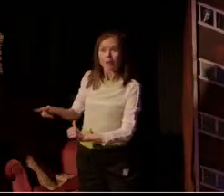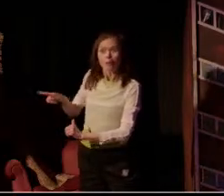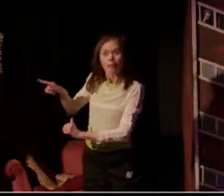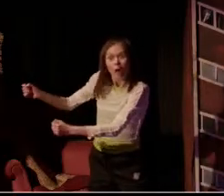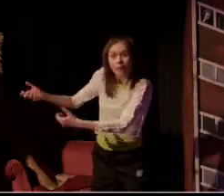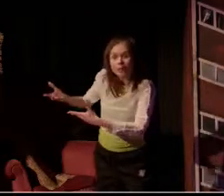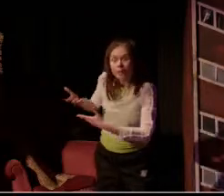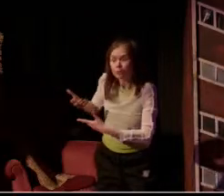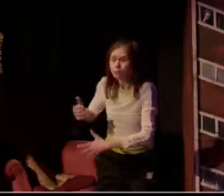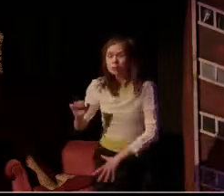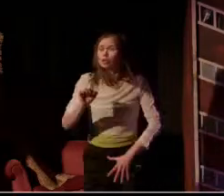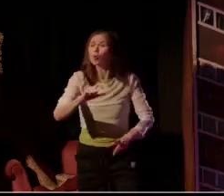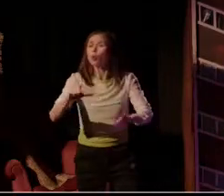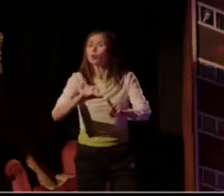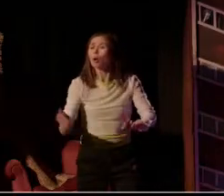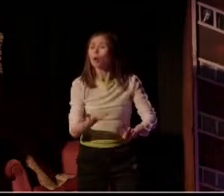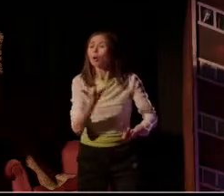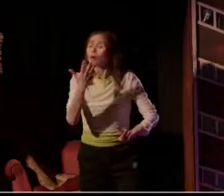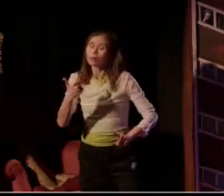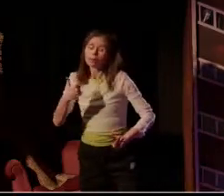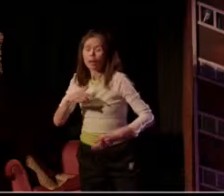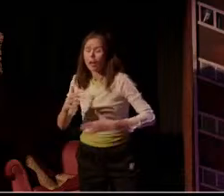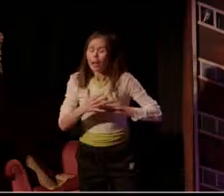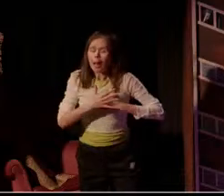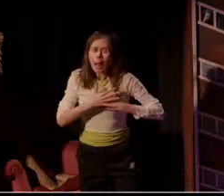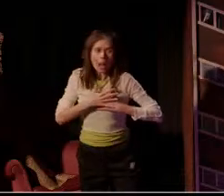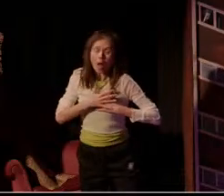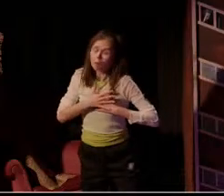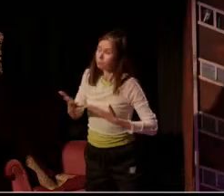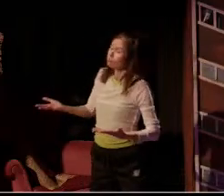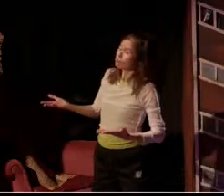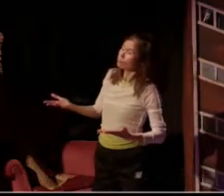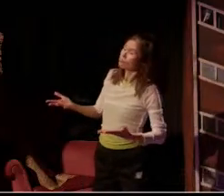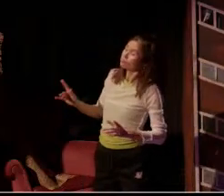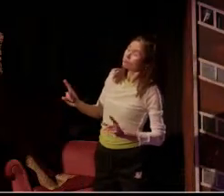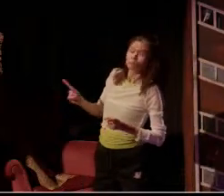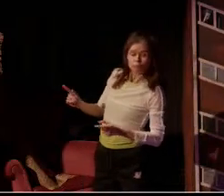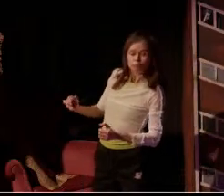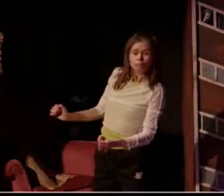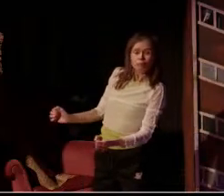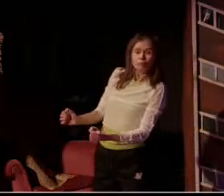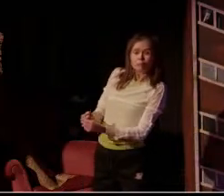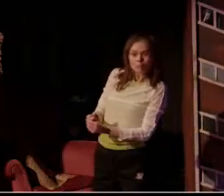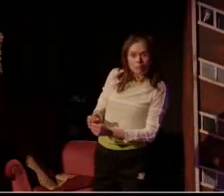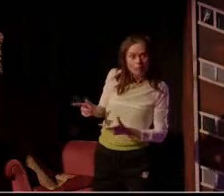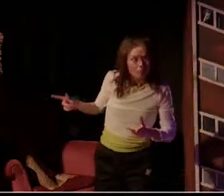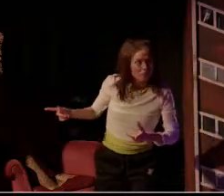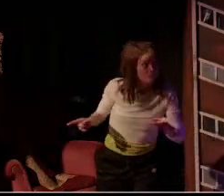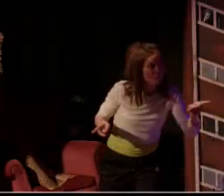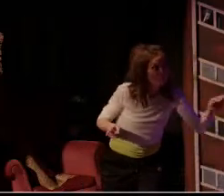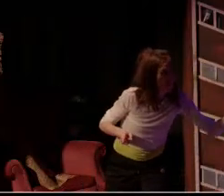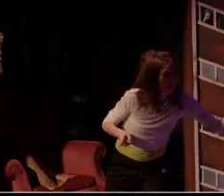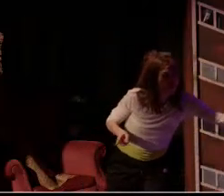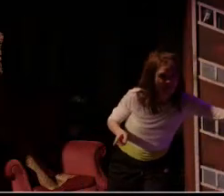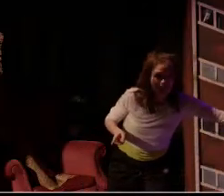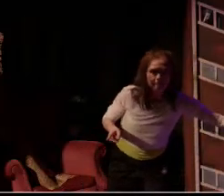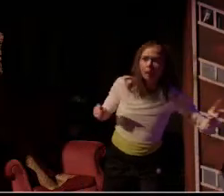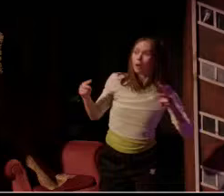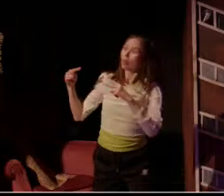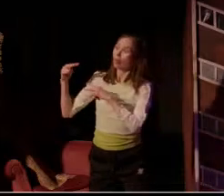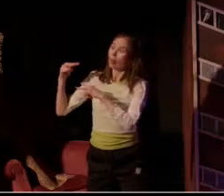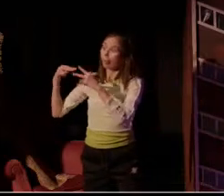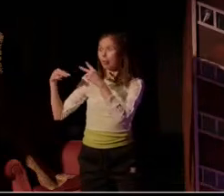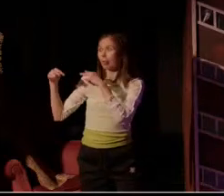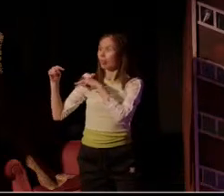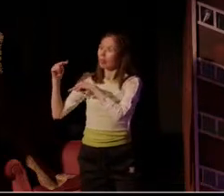me daughter. I think so too. For never is the moon gaze upon the water as he'll stand and gaze into my